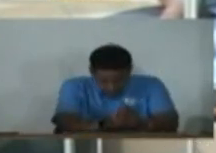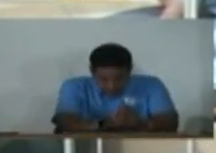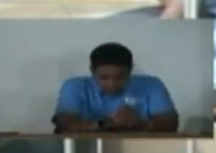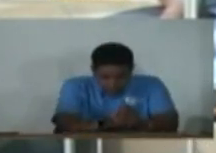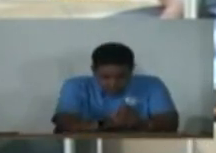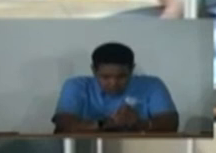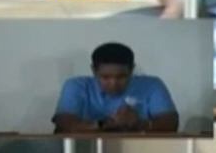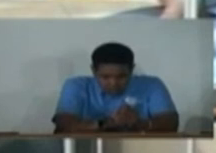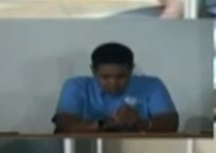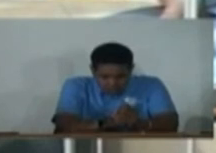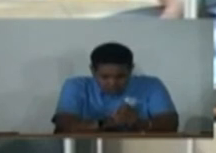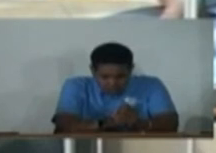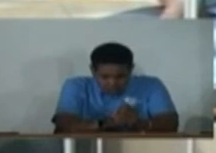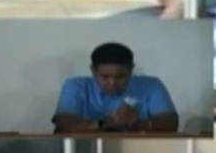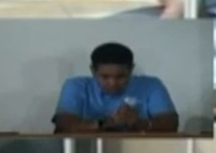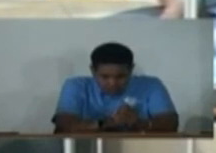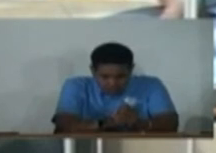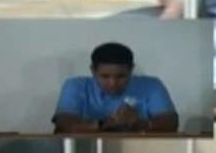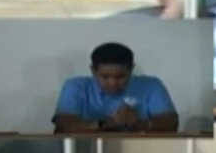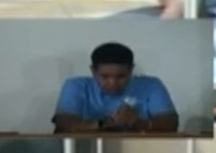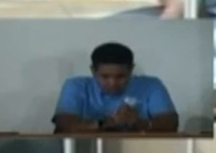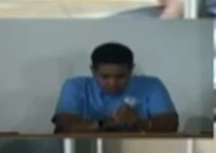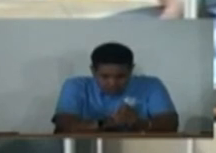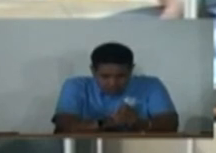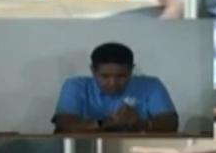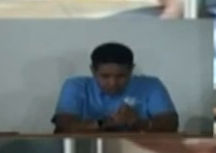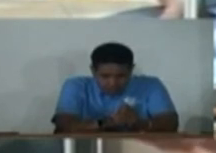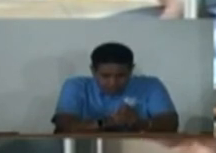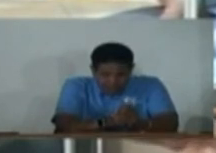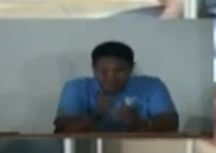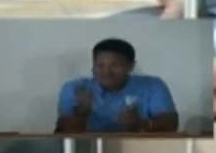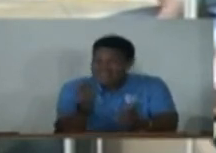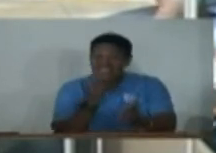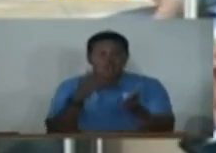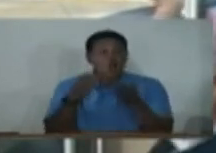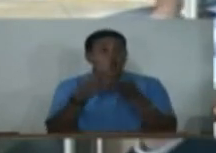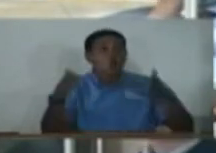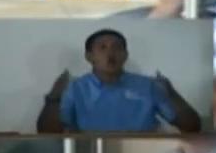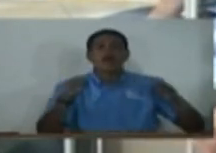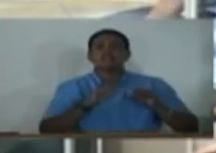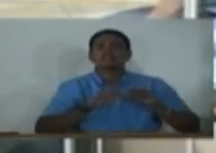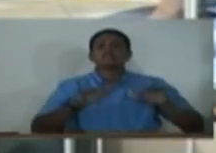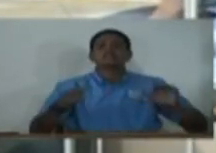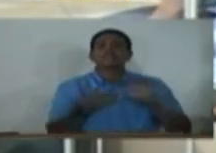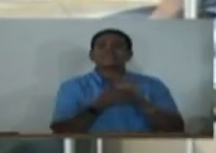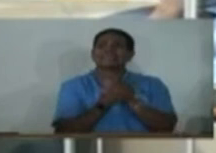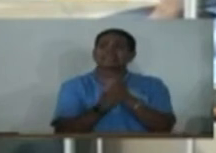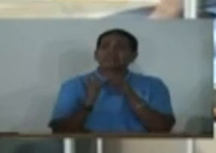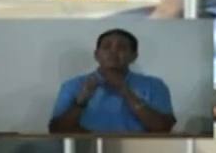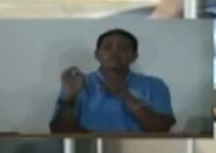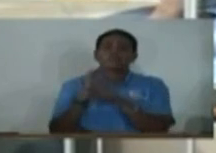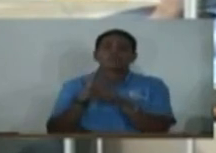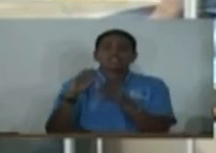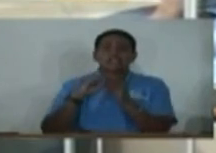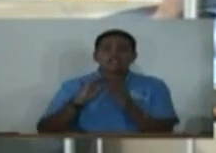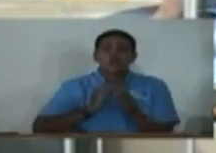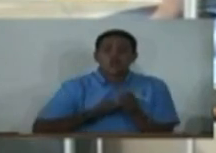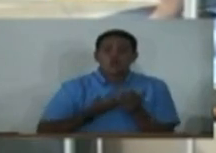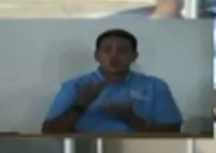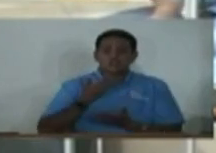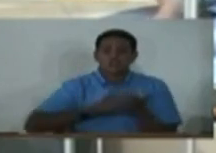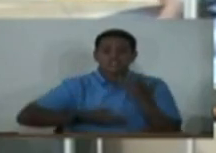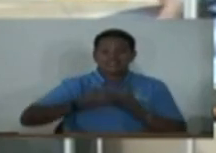that is not a widely spread skill and functionality in our society. Don't call her